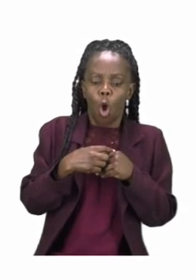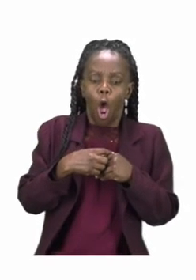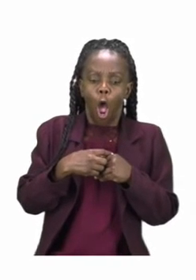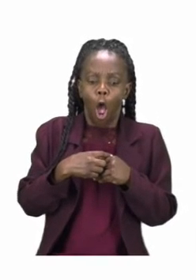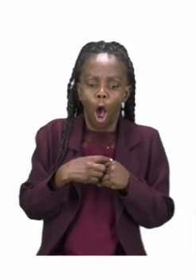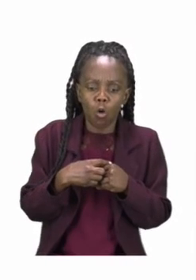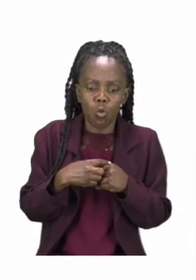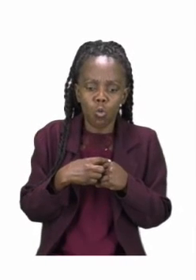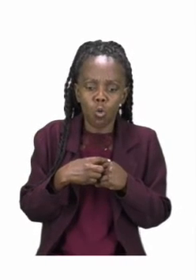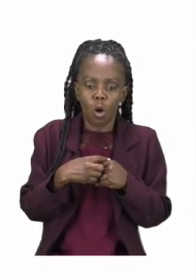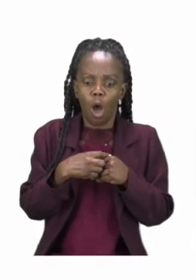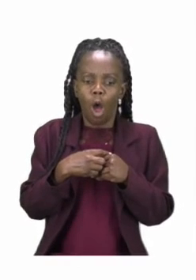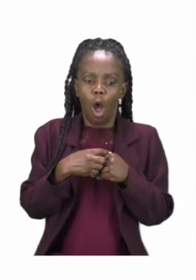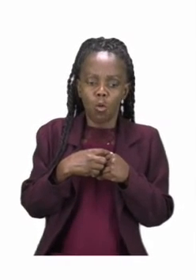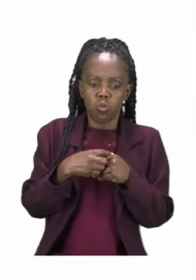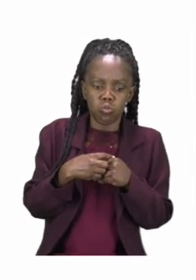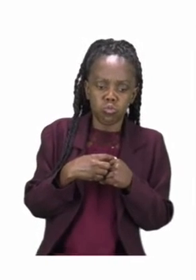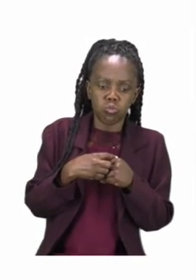house down.